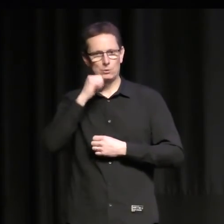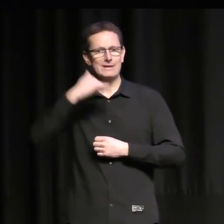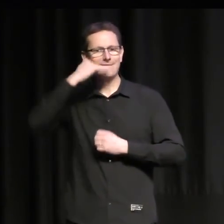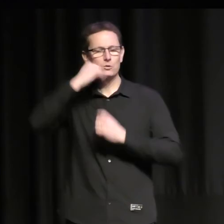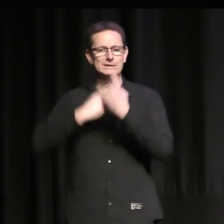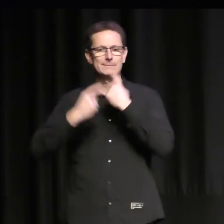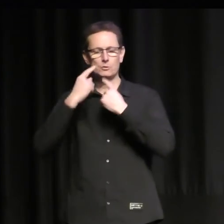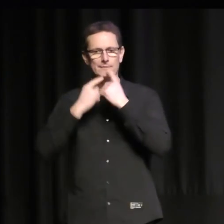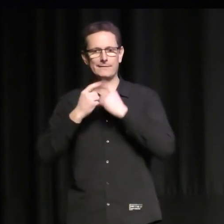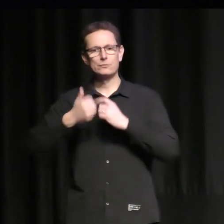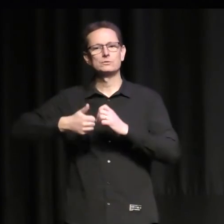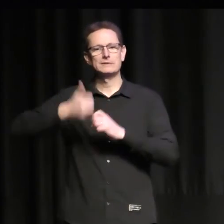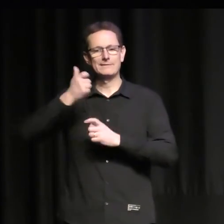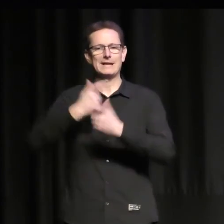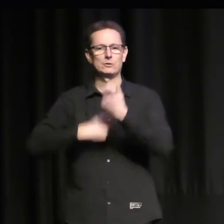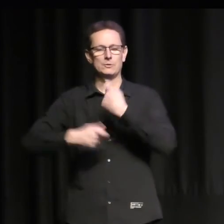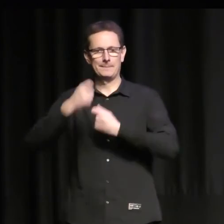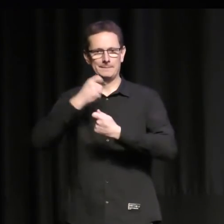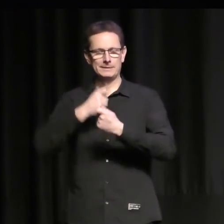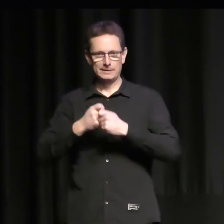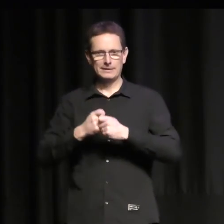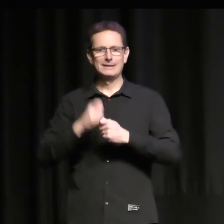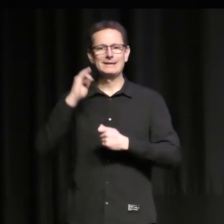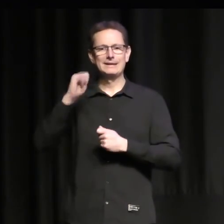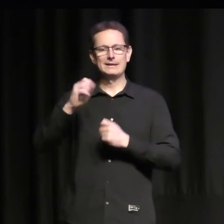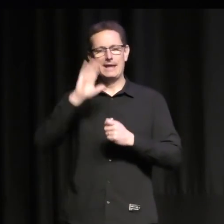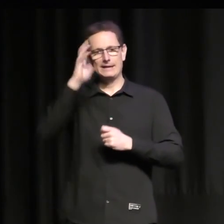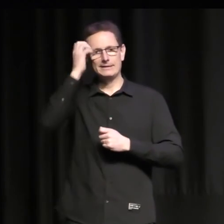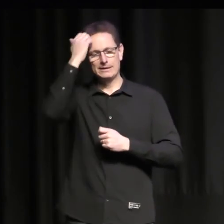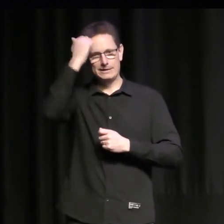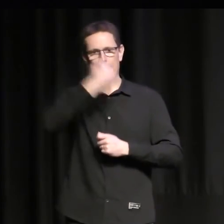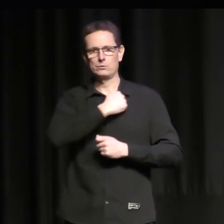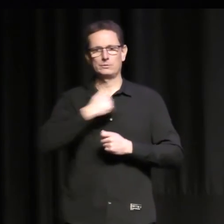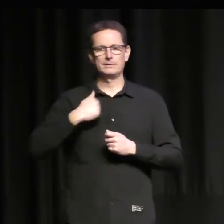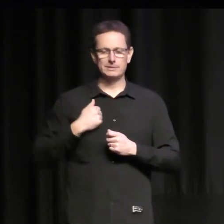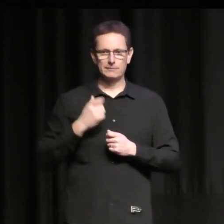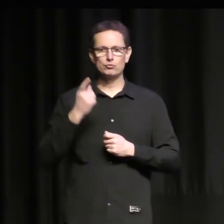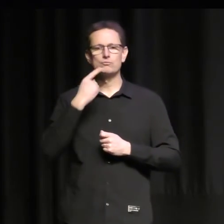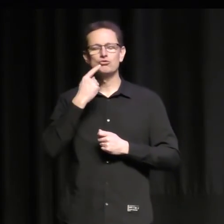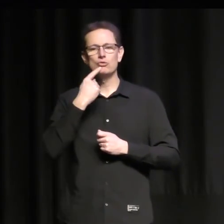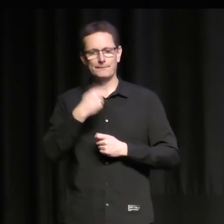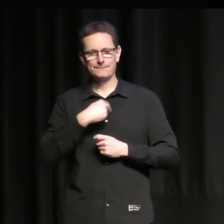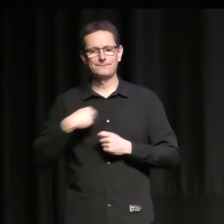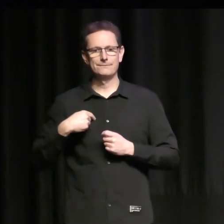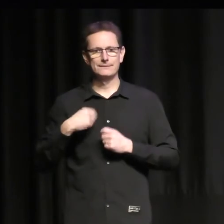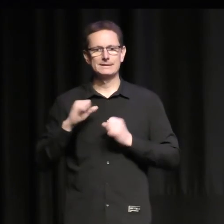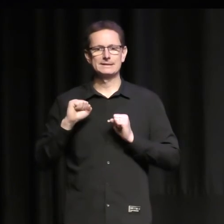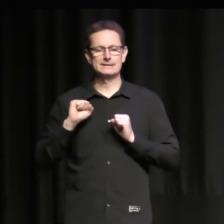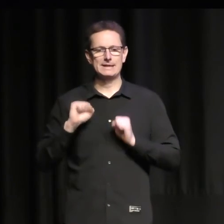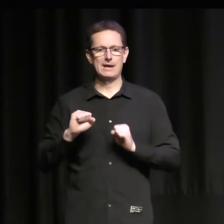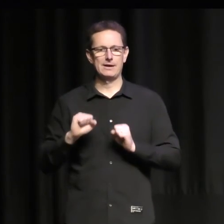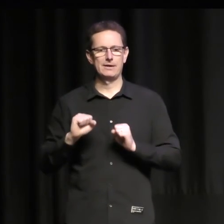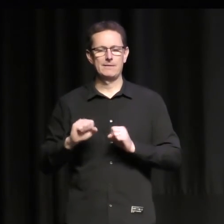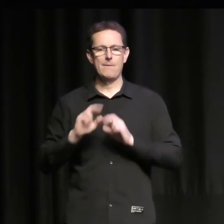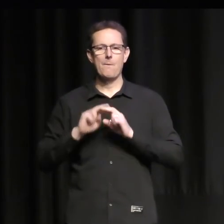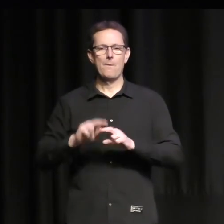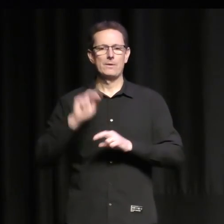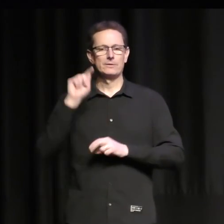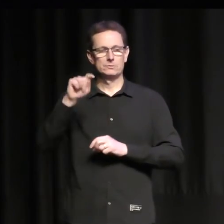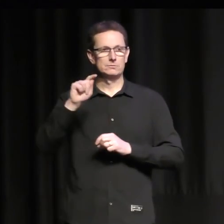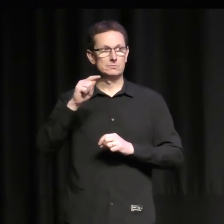chief economic advisor to the Indian government saying they're going to come out next month,